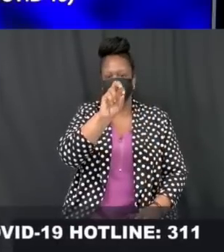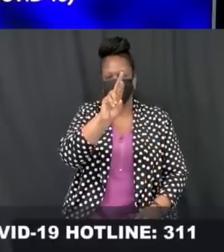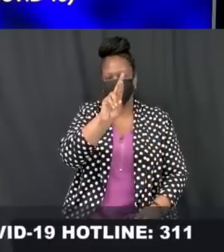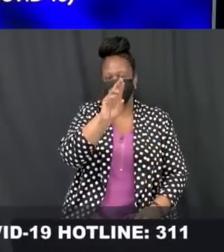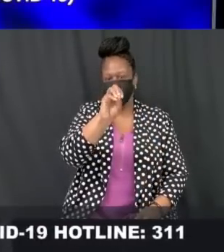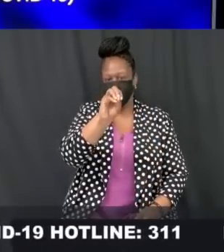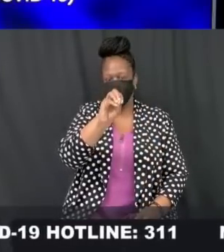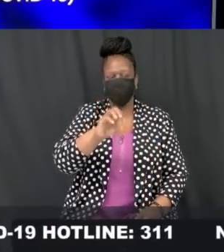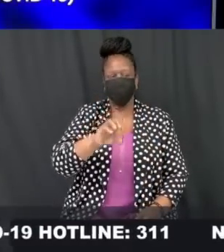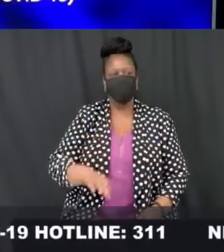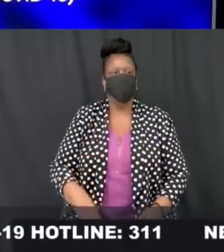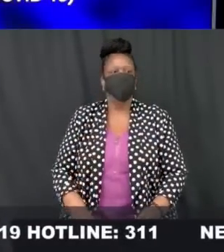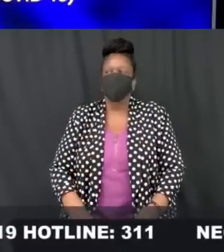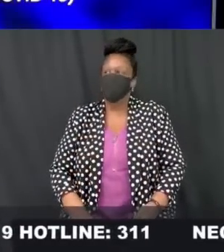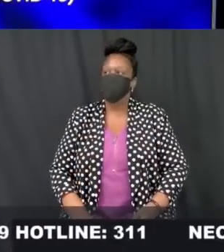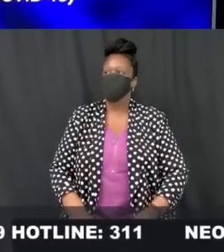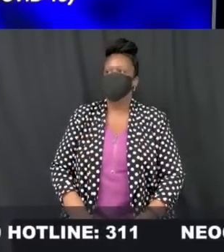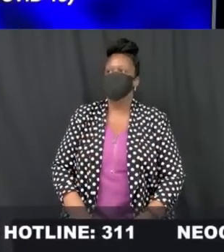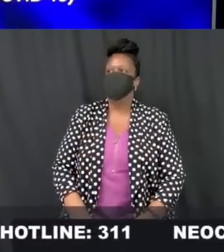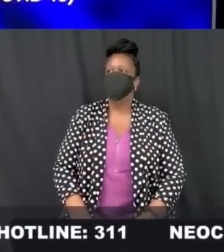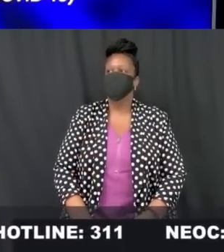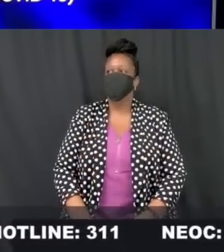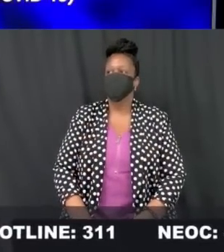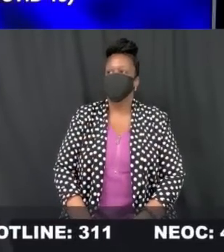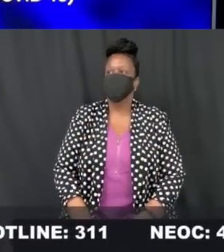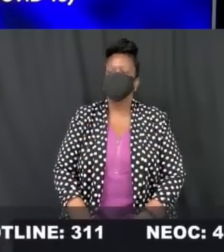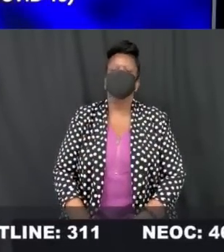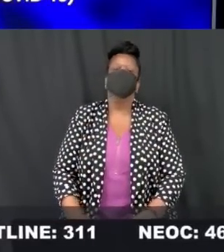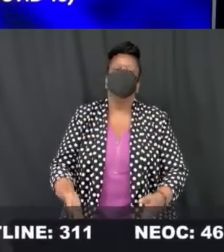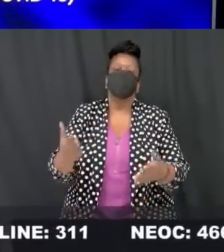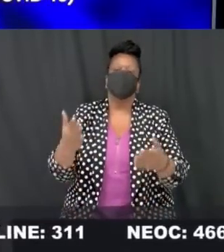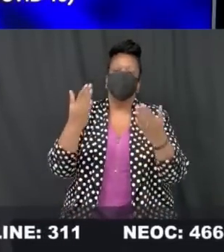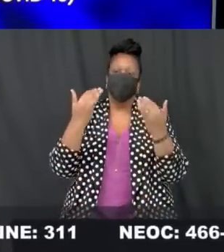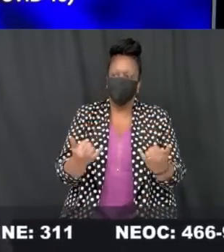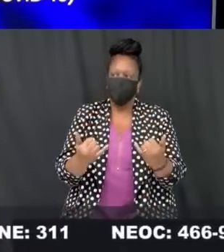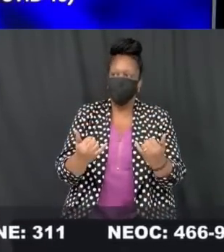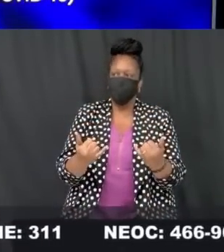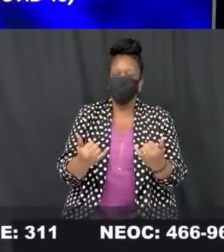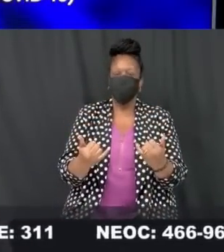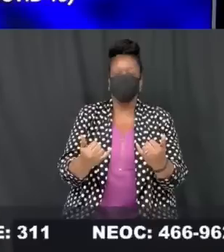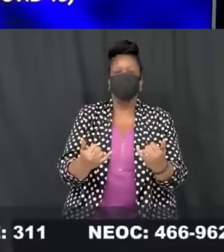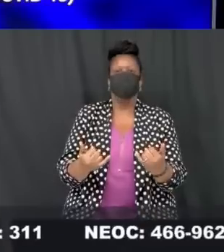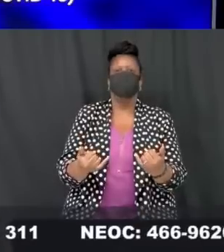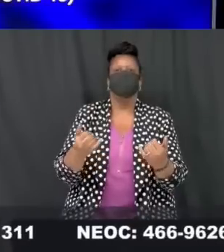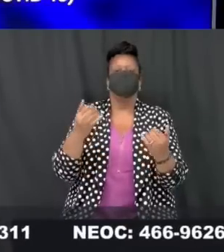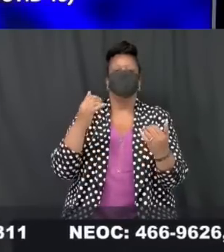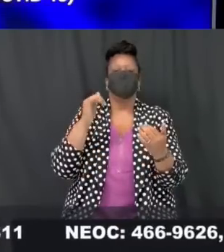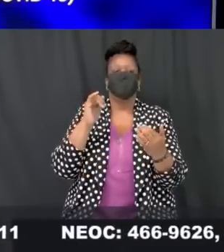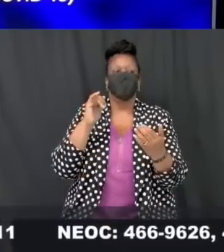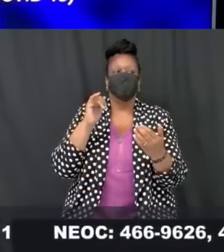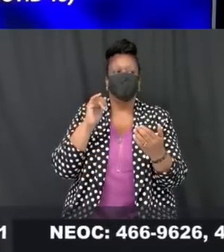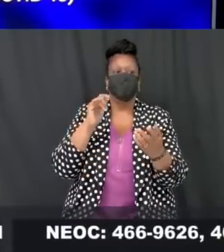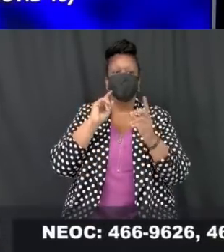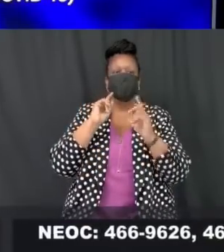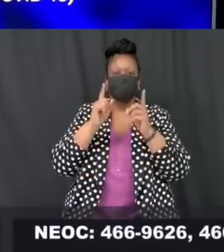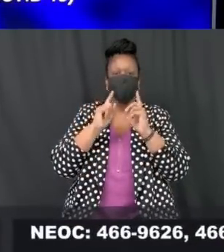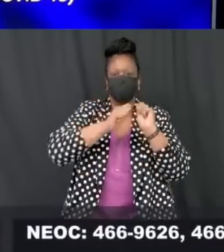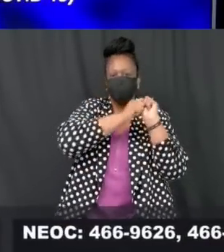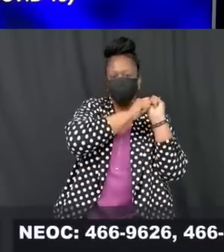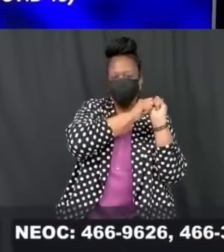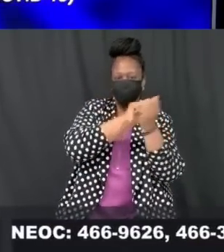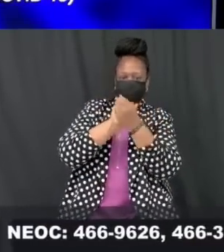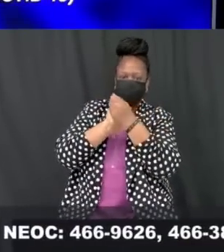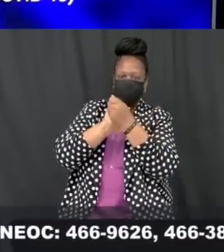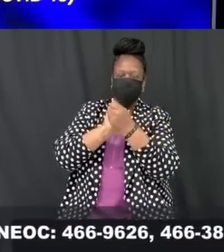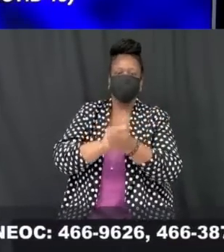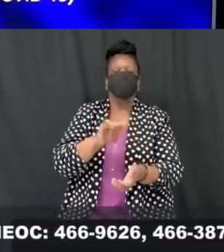which will include some measures for the upcoming Caribbean Premier League, or CPL as we know it, which is scheduled to